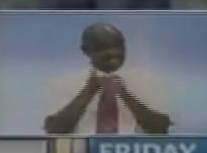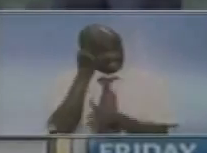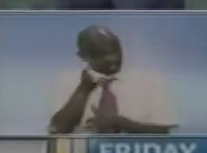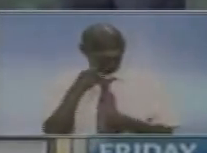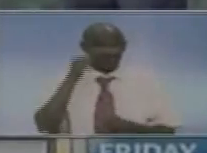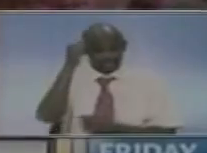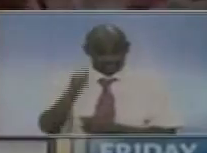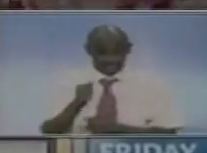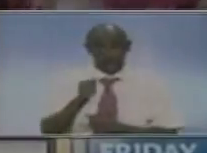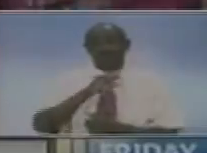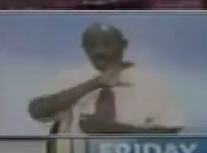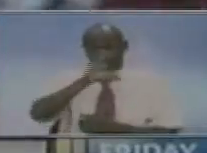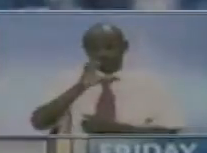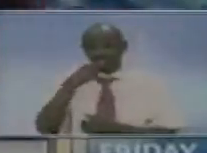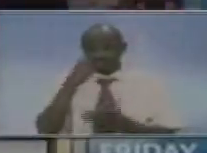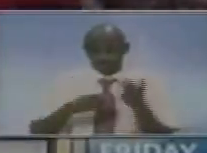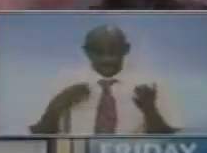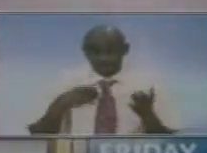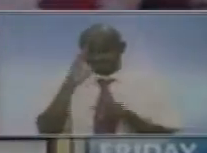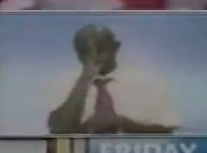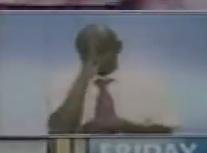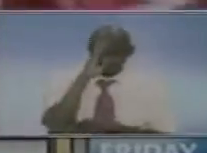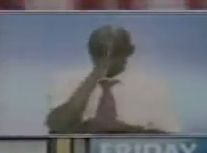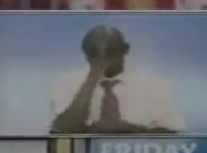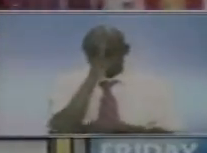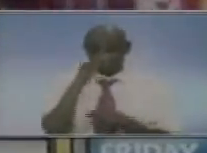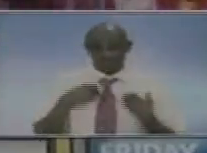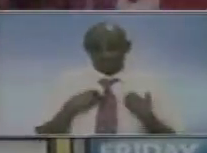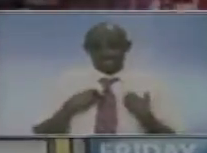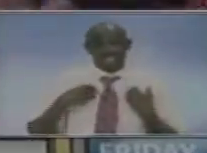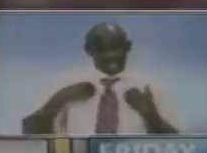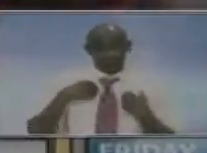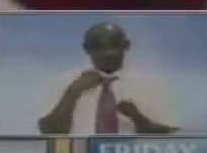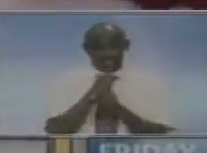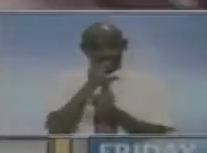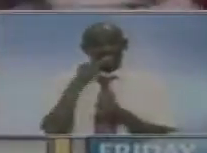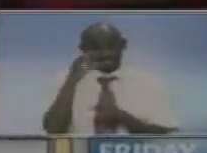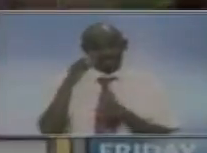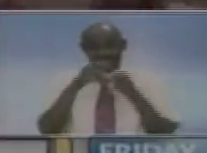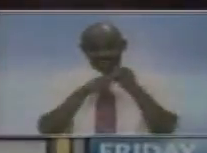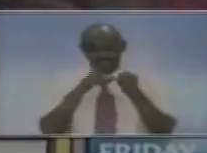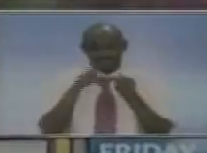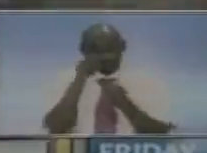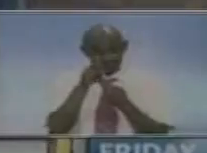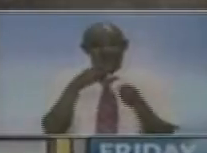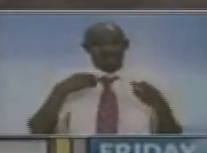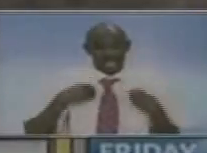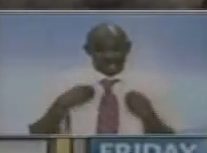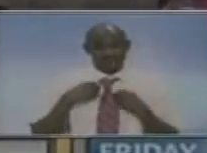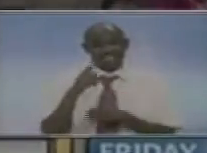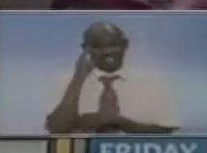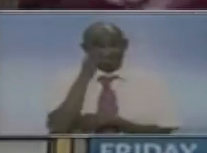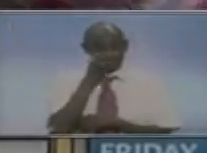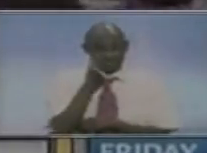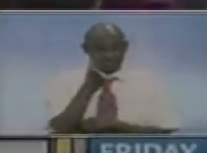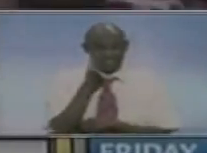County and beyond are caught in a dilemma. On the one hand, they have to make the pro-FGM campaigners that is now a legal matter,